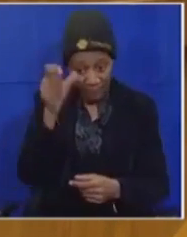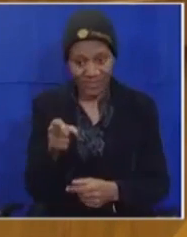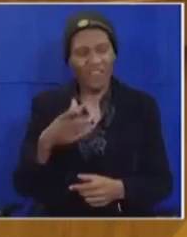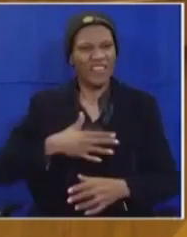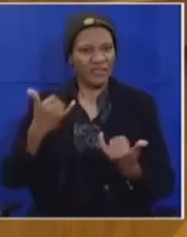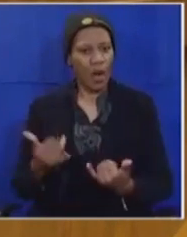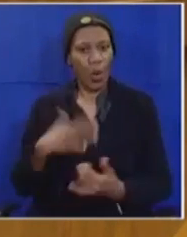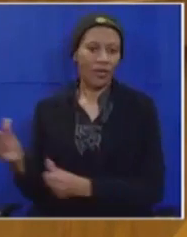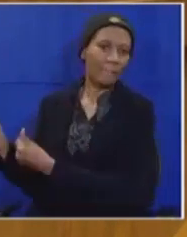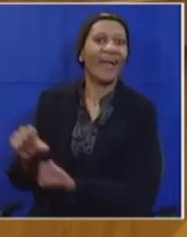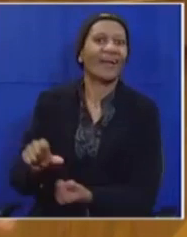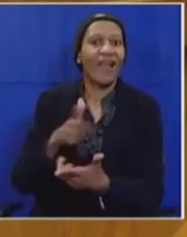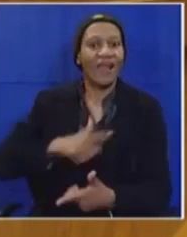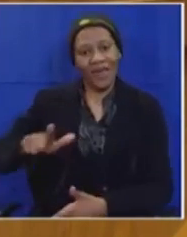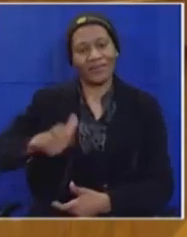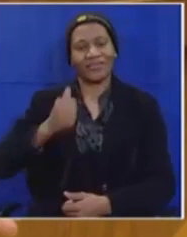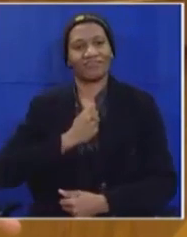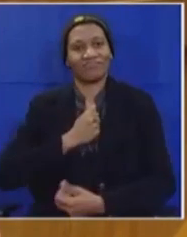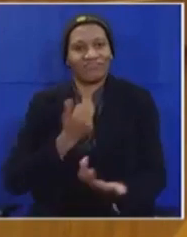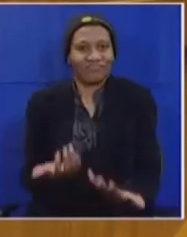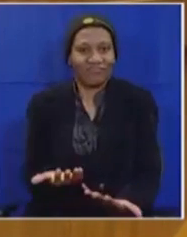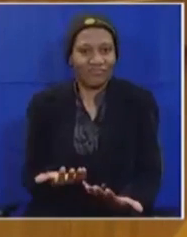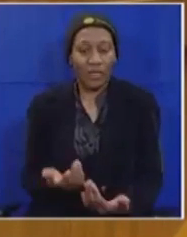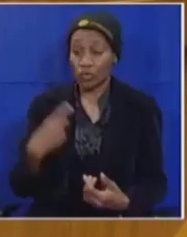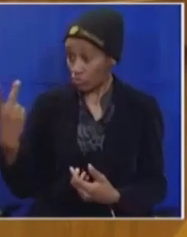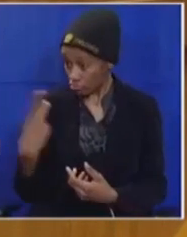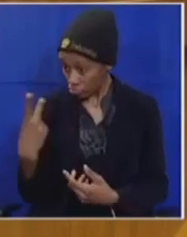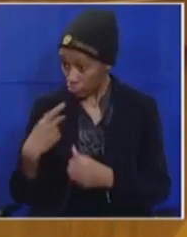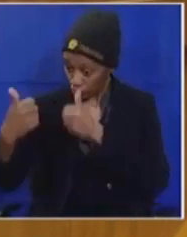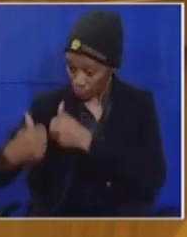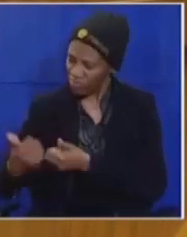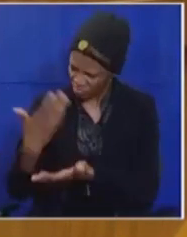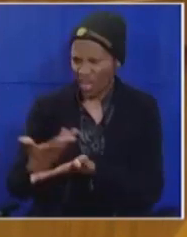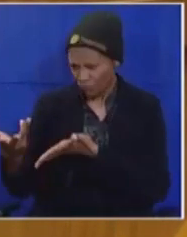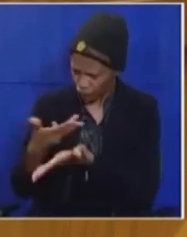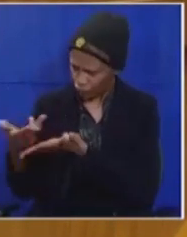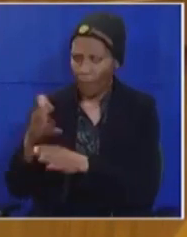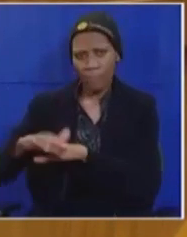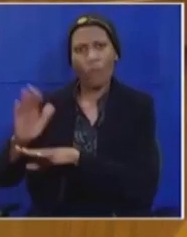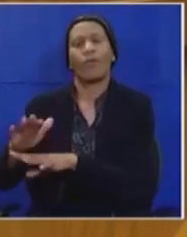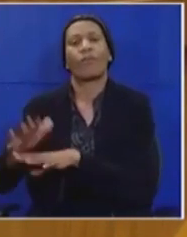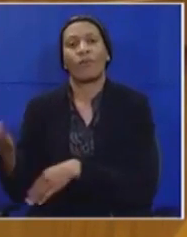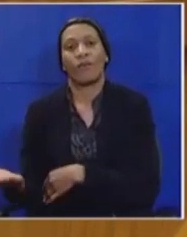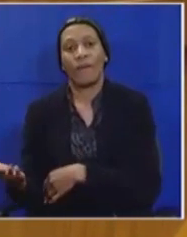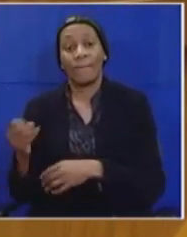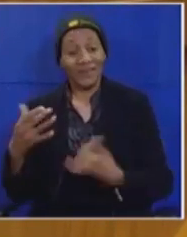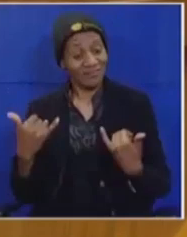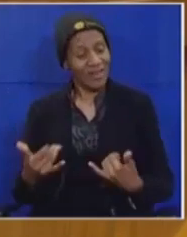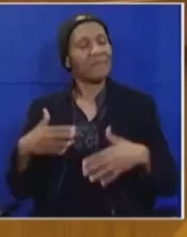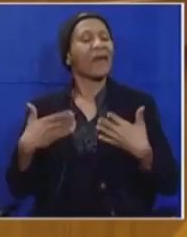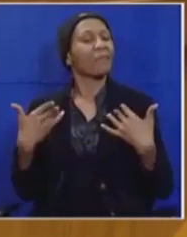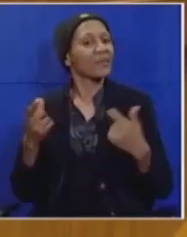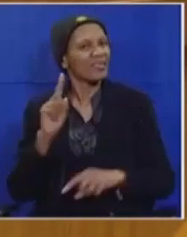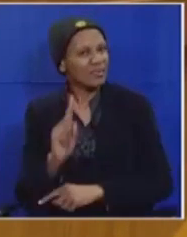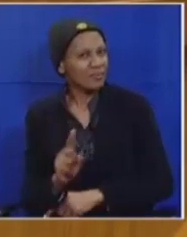them. So you and I have a lot to talk about, and we can debate this matter. But what is pleasing is